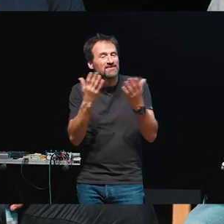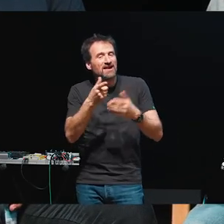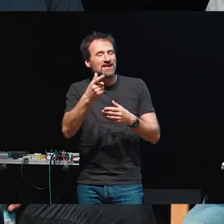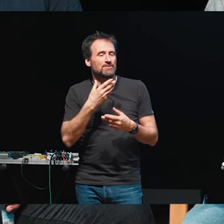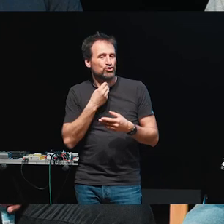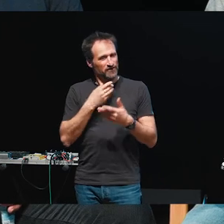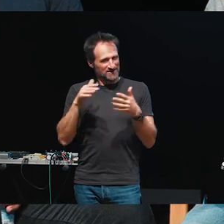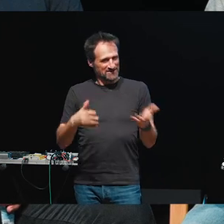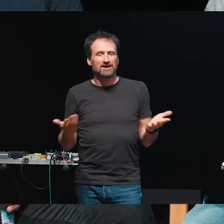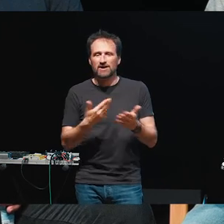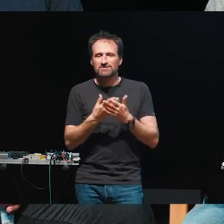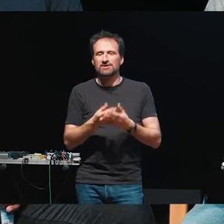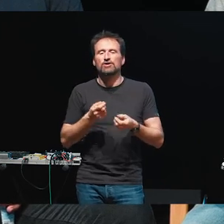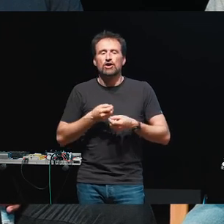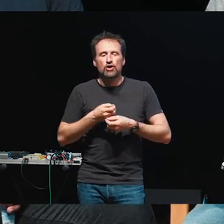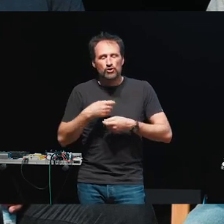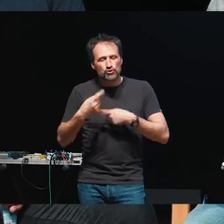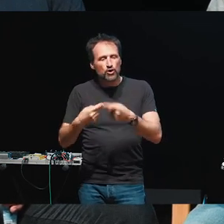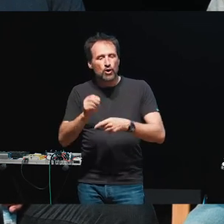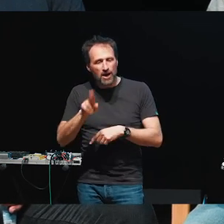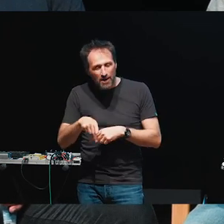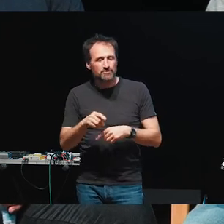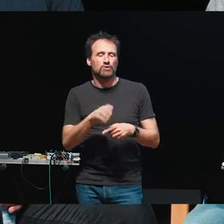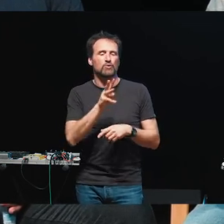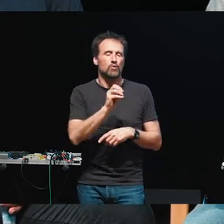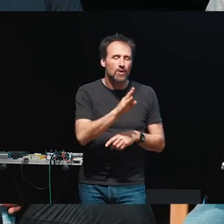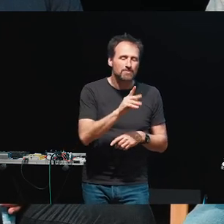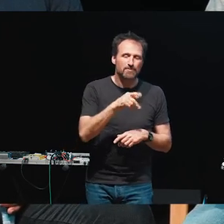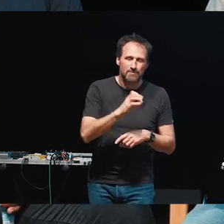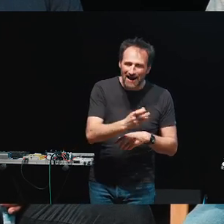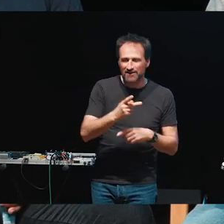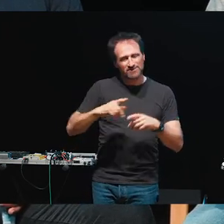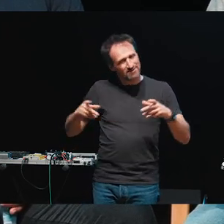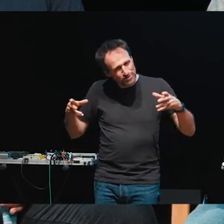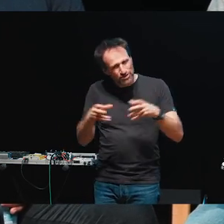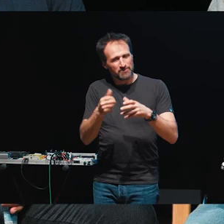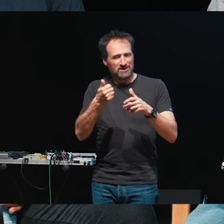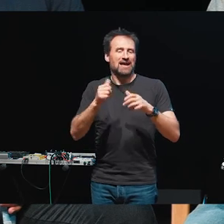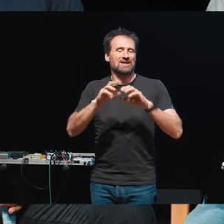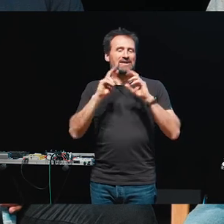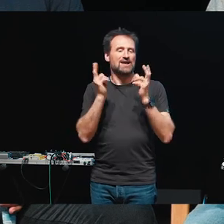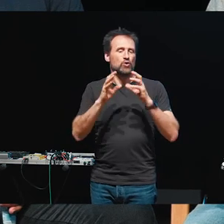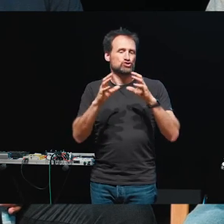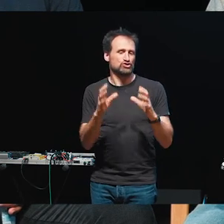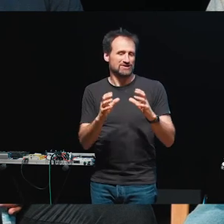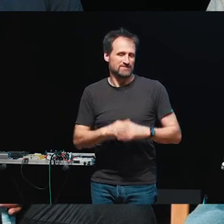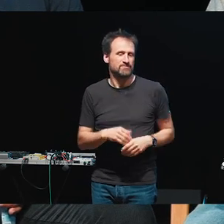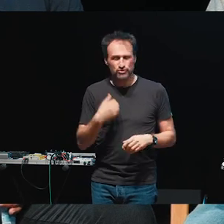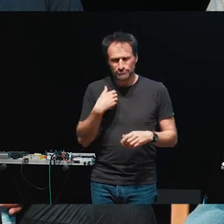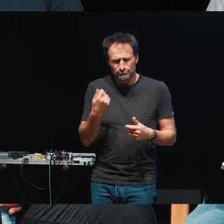Rollup and Webpack be in the ecosystem together. We even wrote articles in the past with Rich Harris.